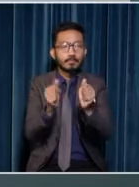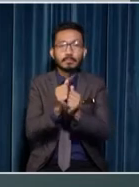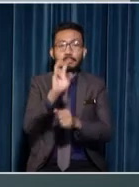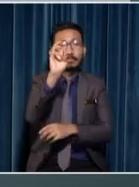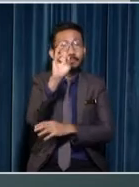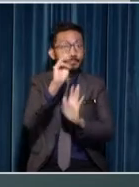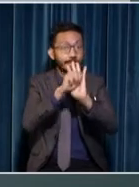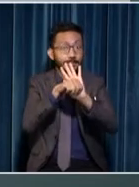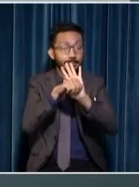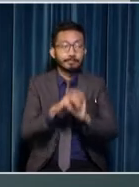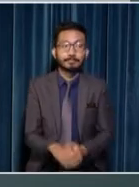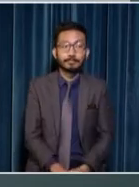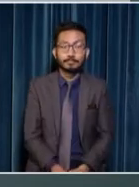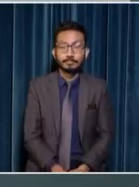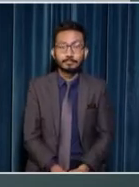60 minutes.